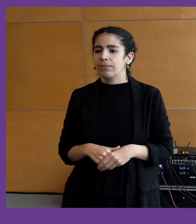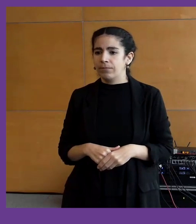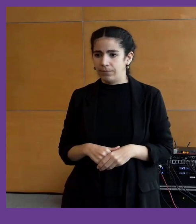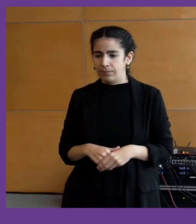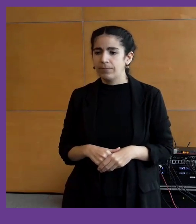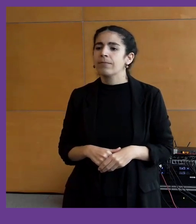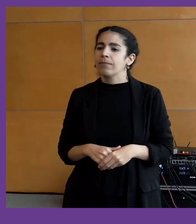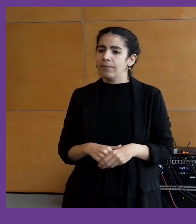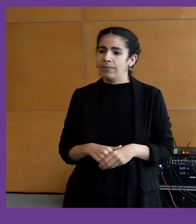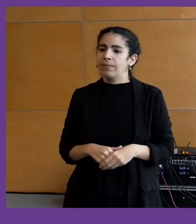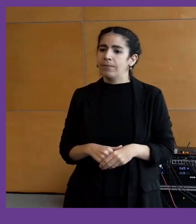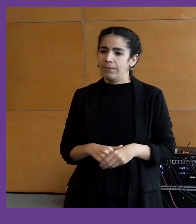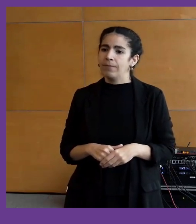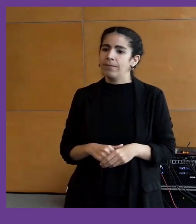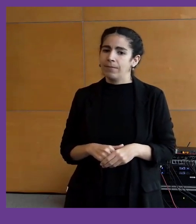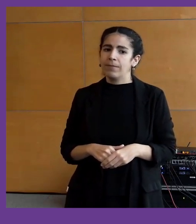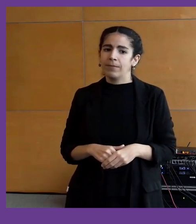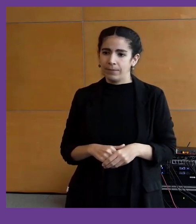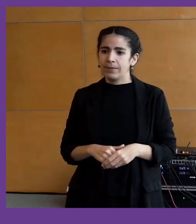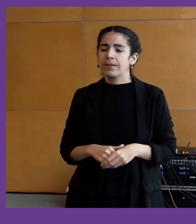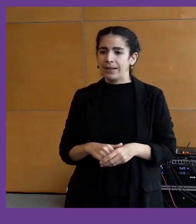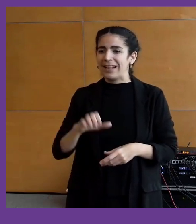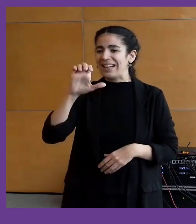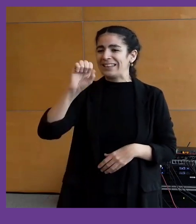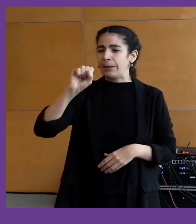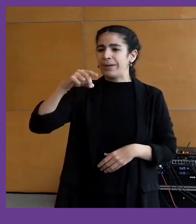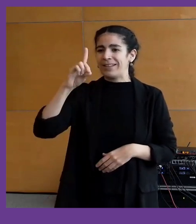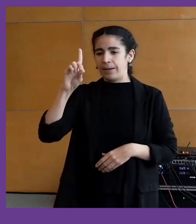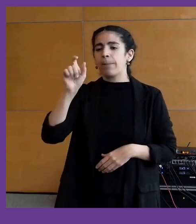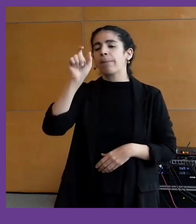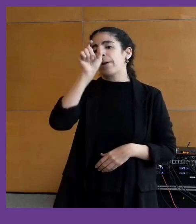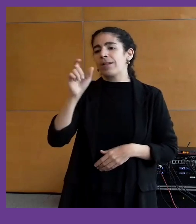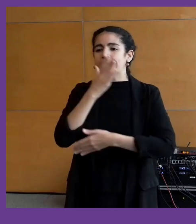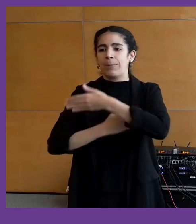And we have 34 national experts distributed in the